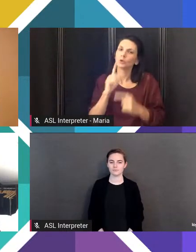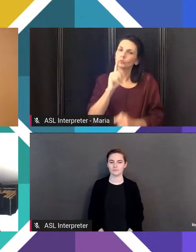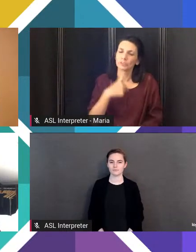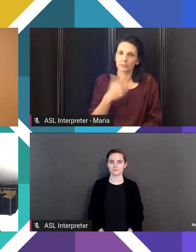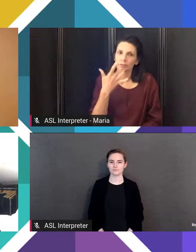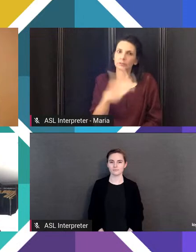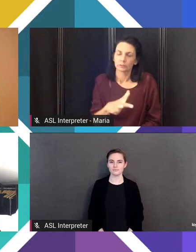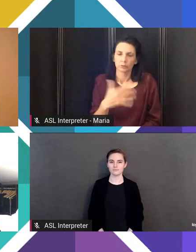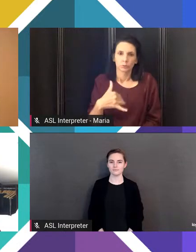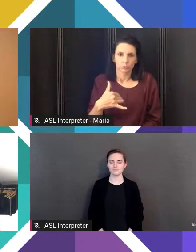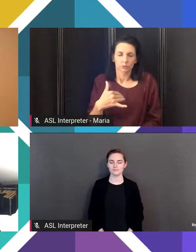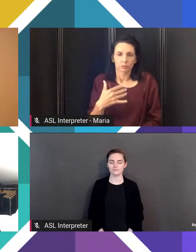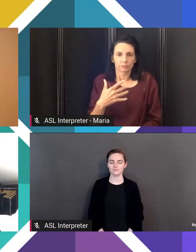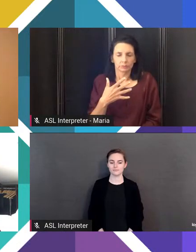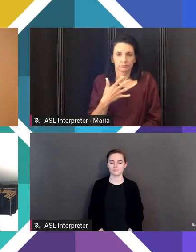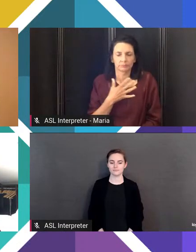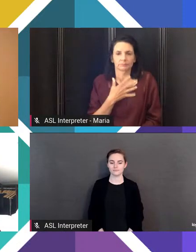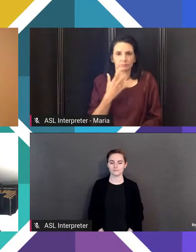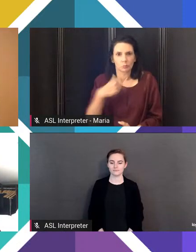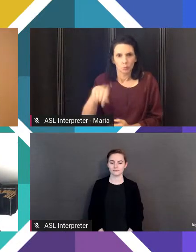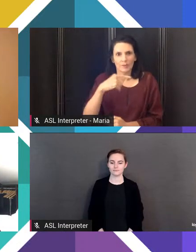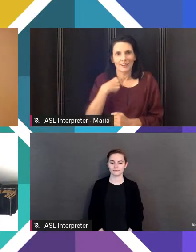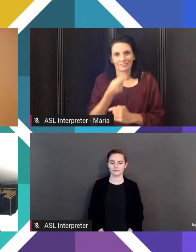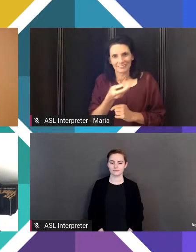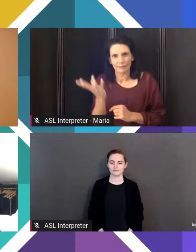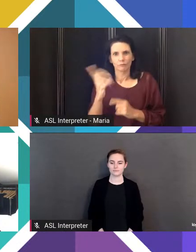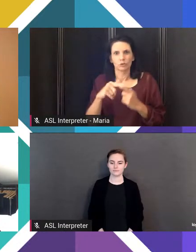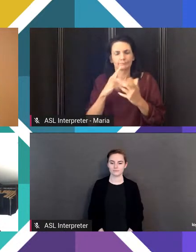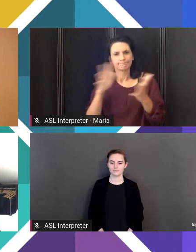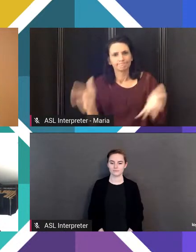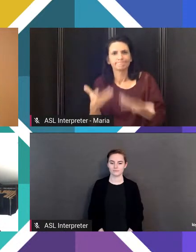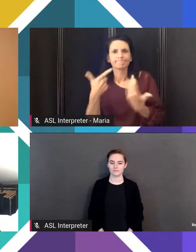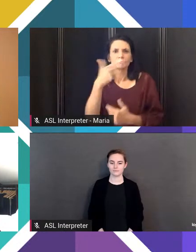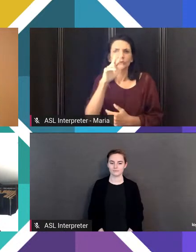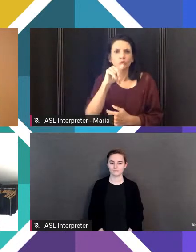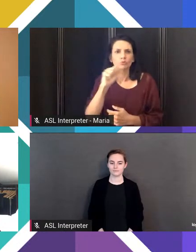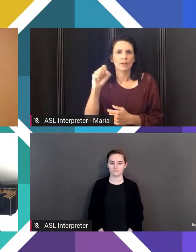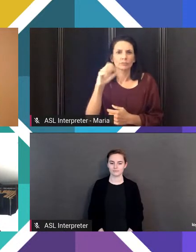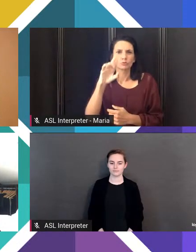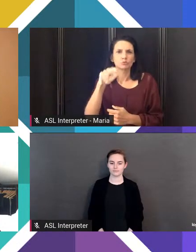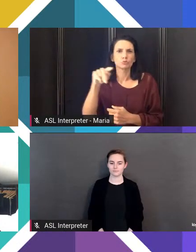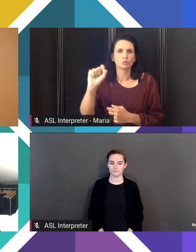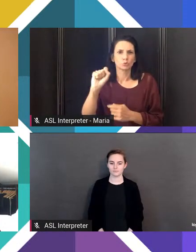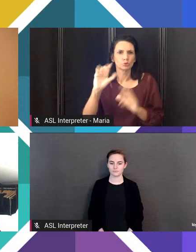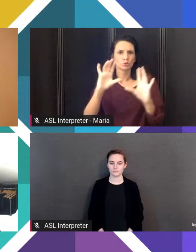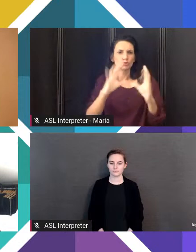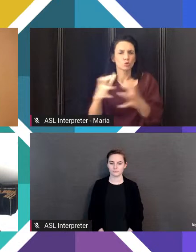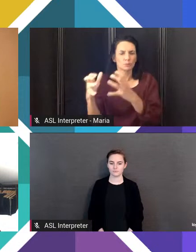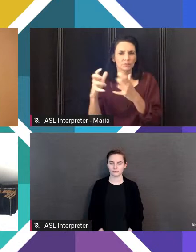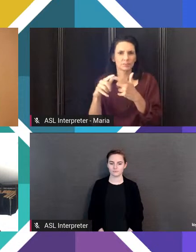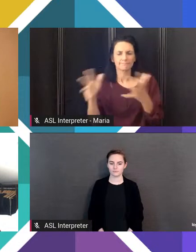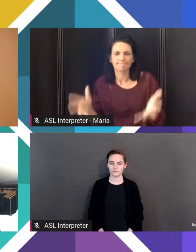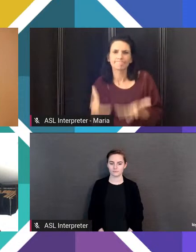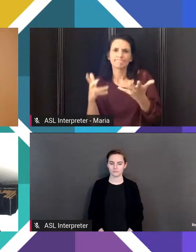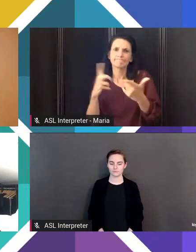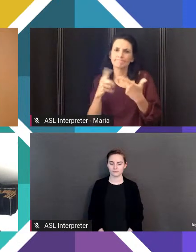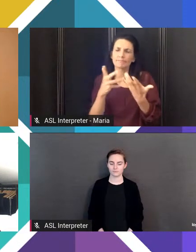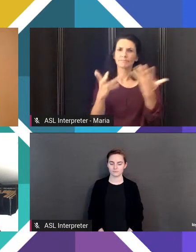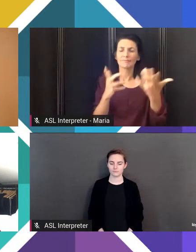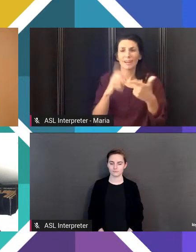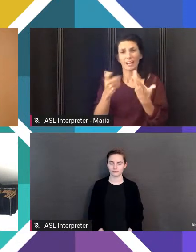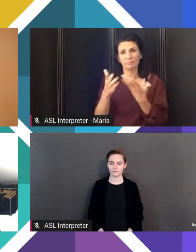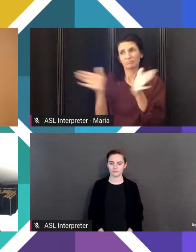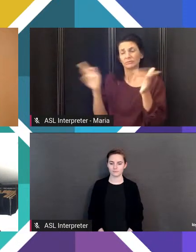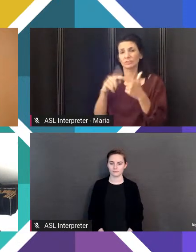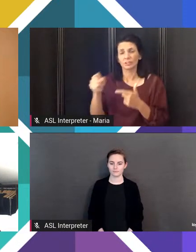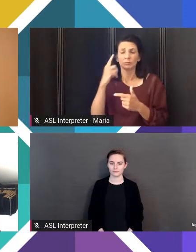that we have several grassroots groups, both artistic groups and groups that I think of as more broadly creative, including